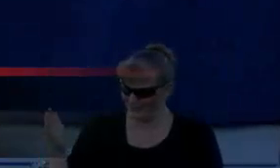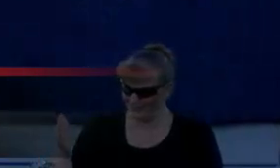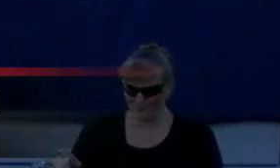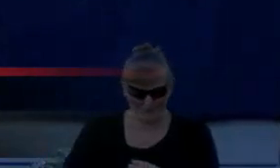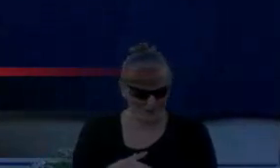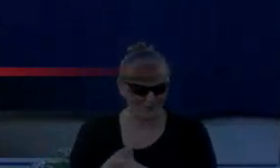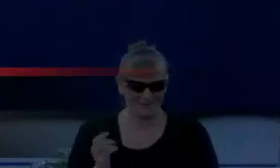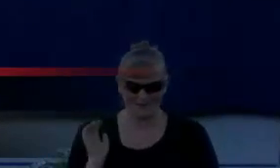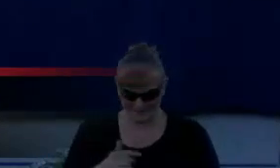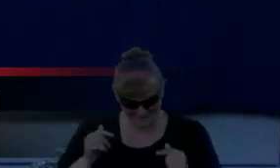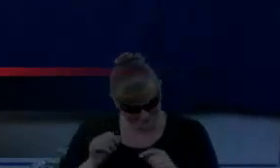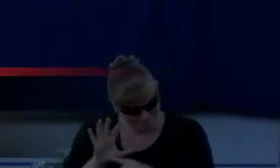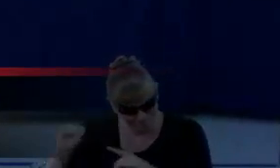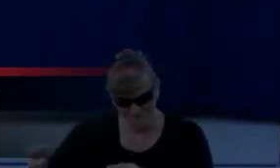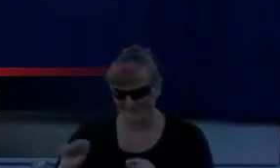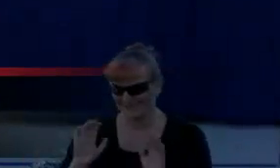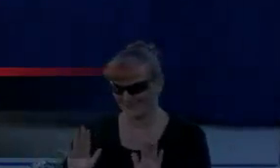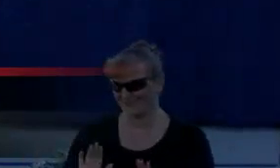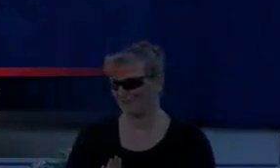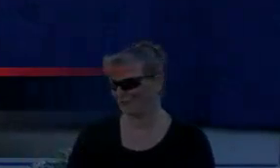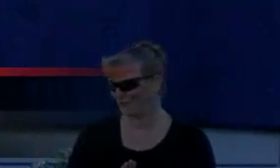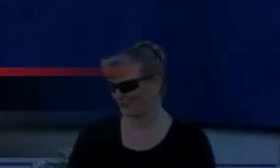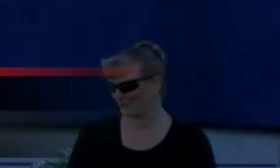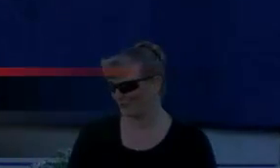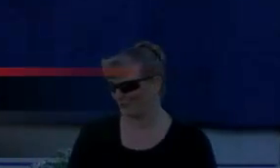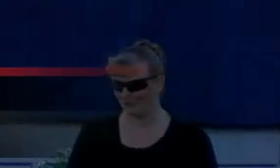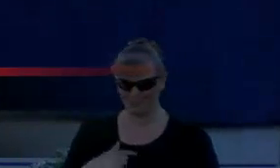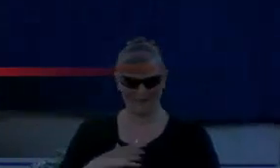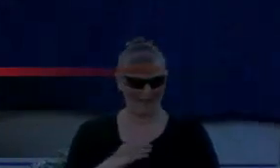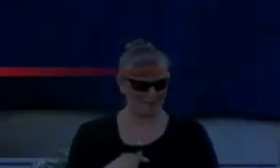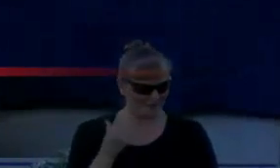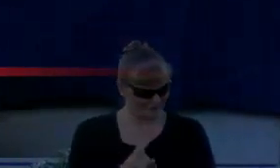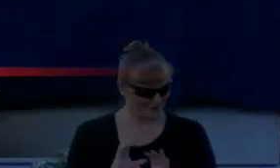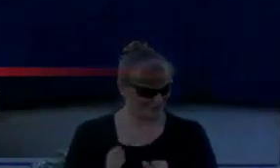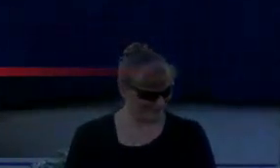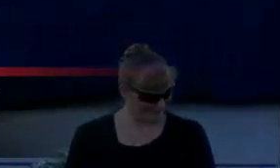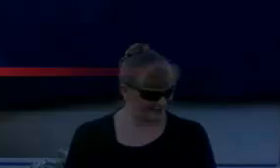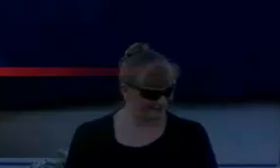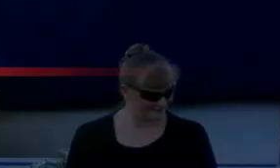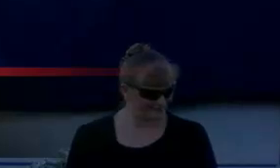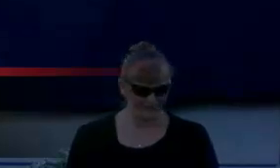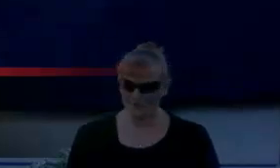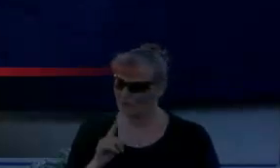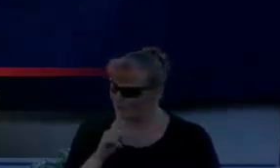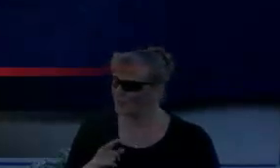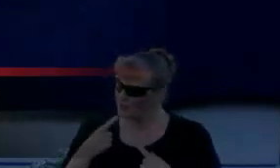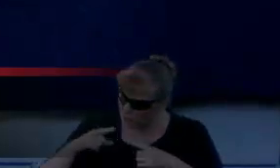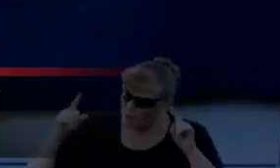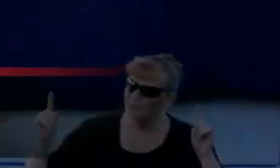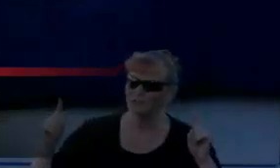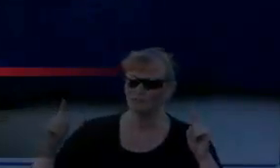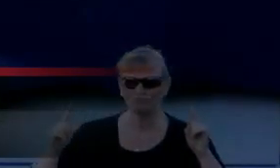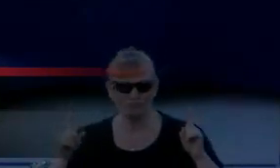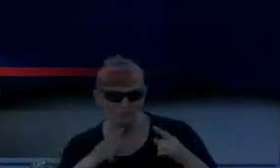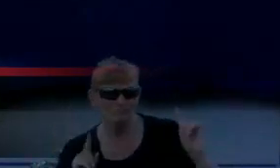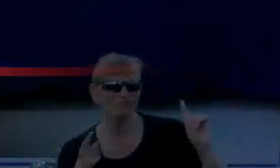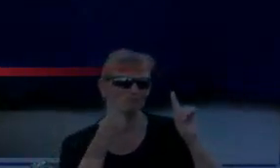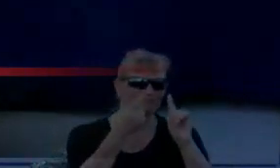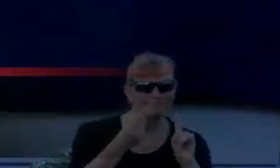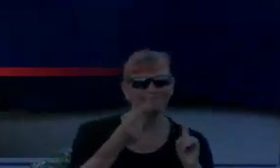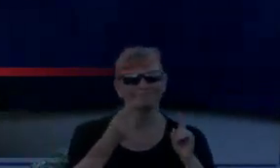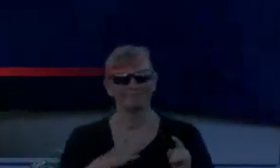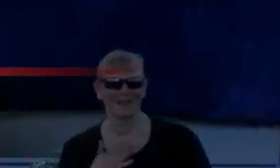amazing school. For me and my graduating class, these past 4 years have been full of accomplishments, successes,